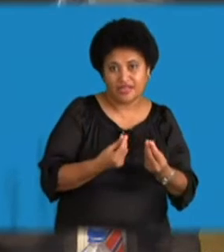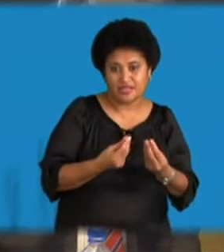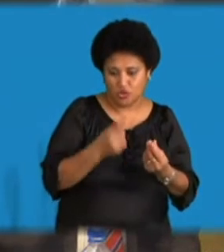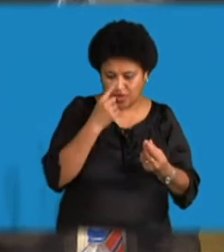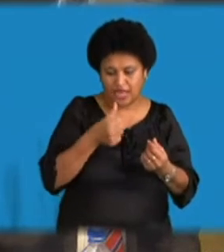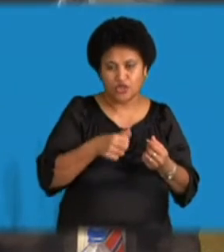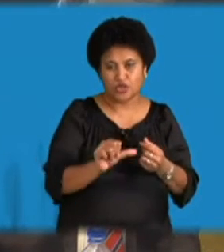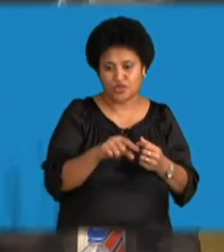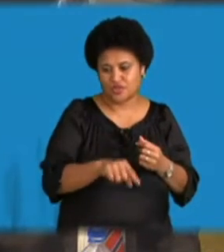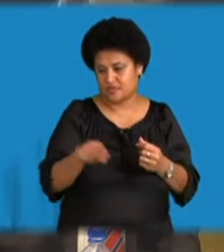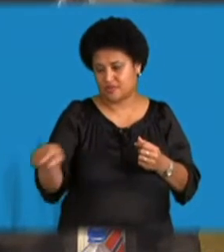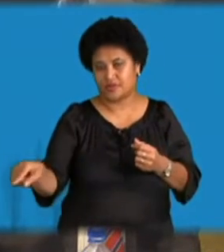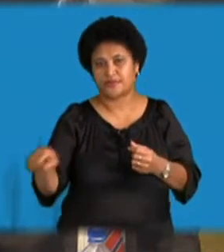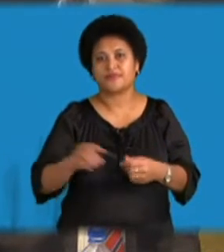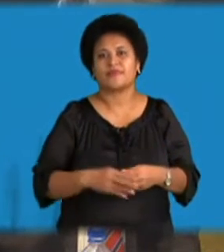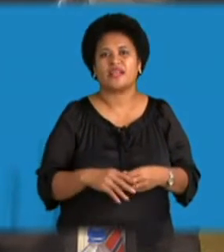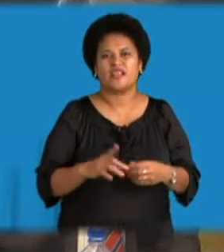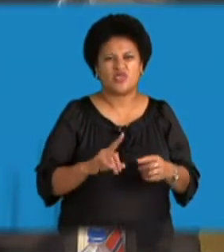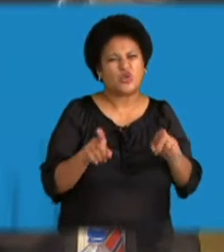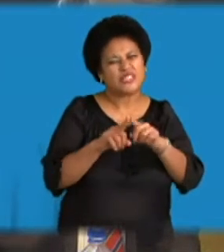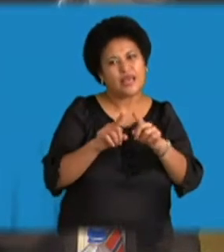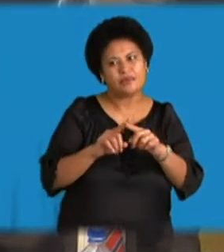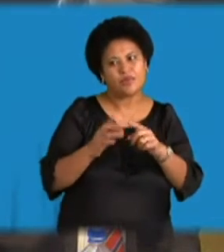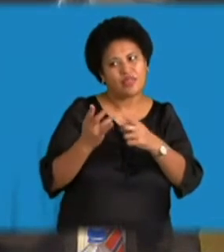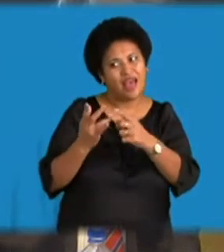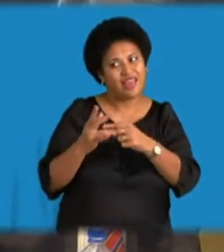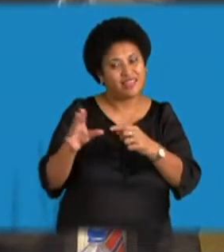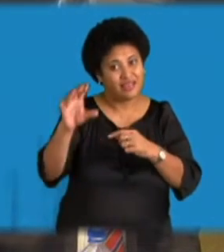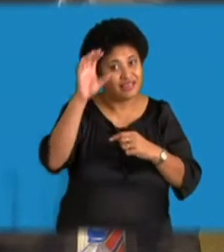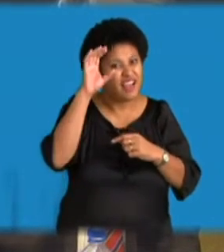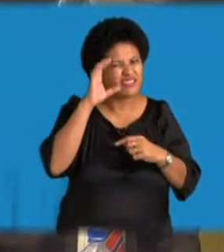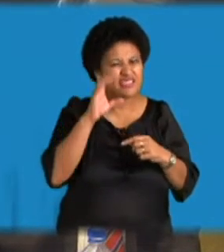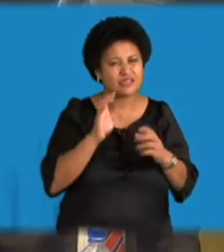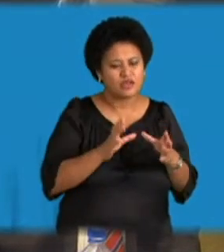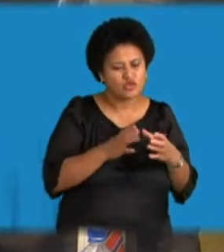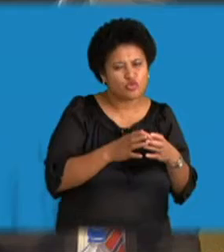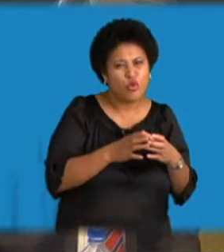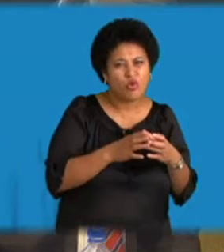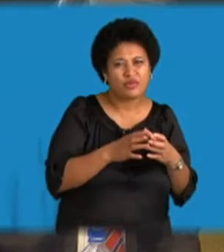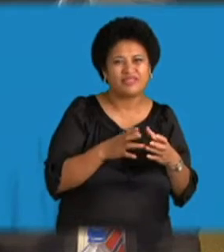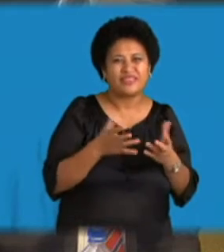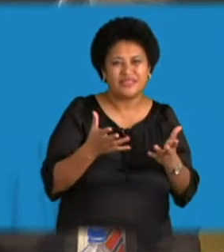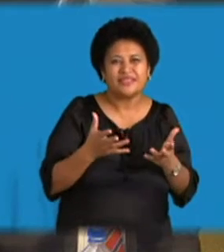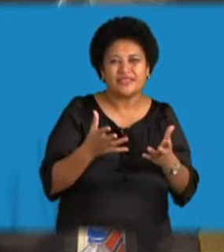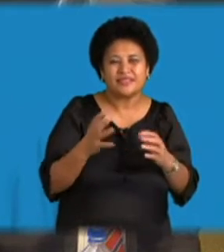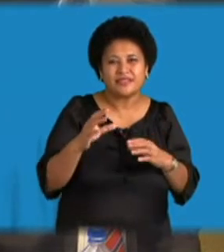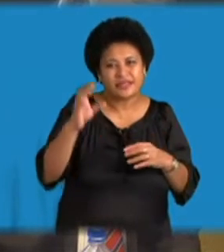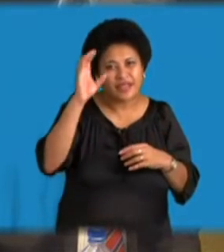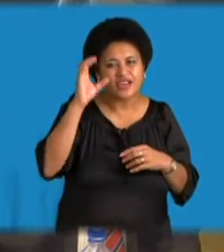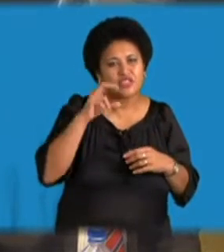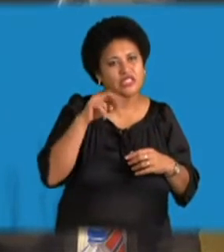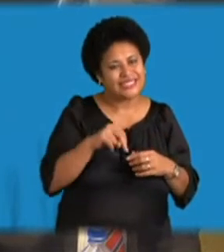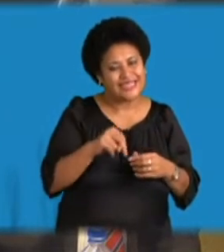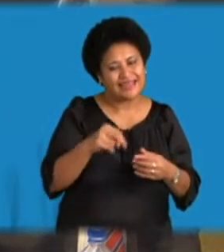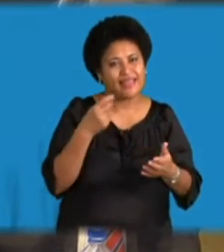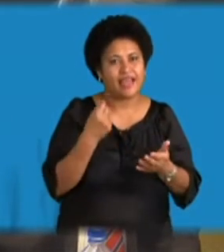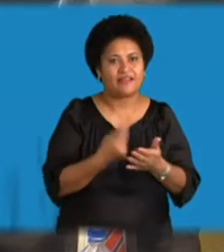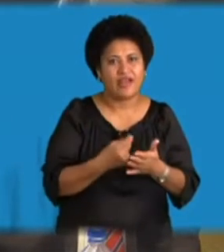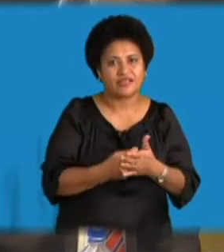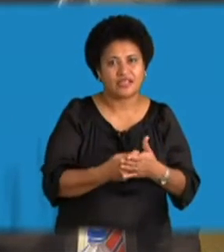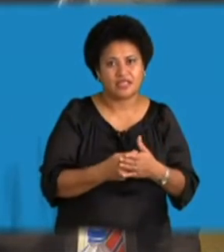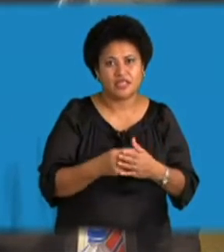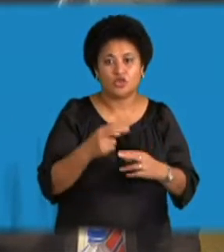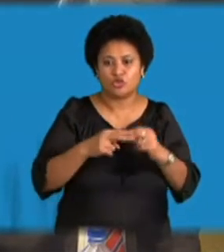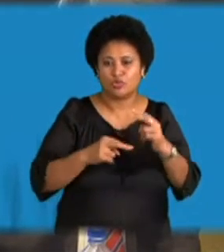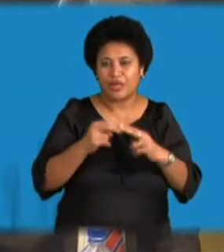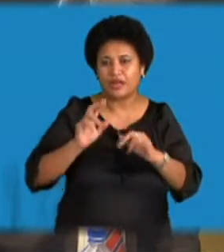challenge for all countries, in particular the small, vulnerable countries. They need to access finance to be able to build their resilience, to build what we call